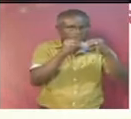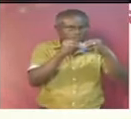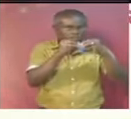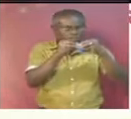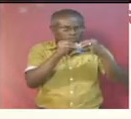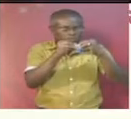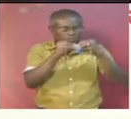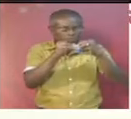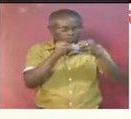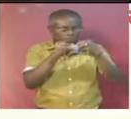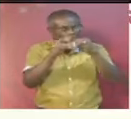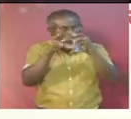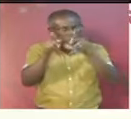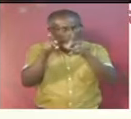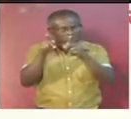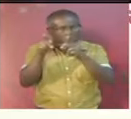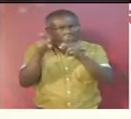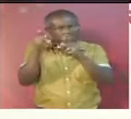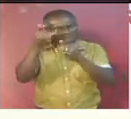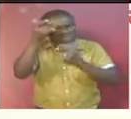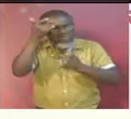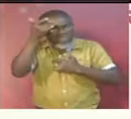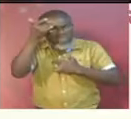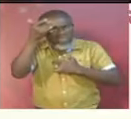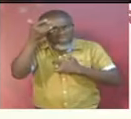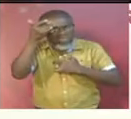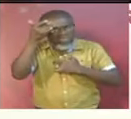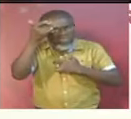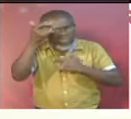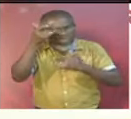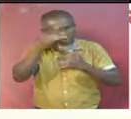been infected, and then overall, how many people have died. And the reason